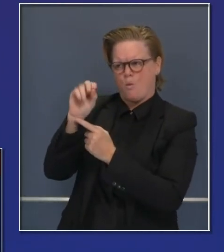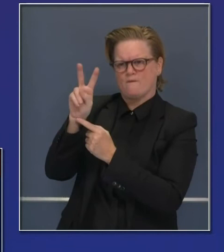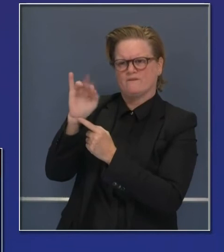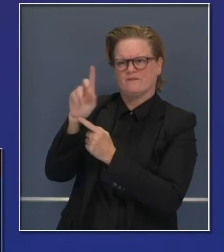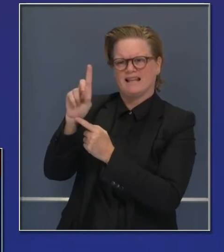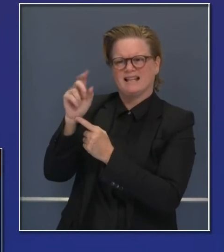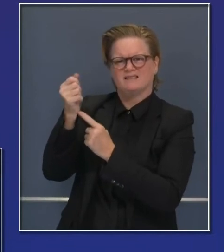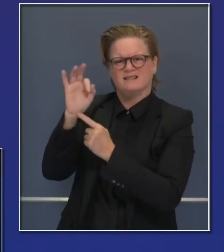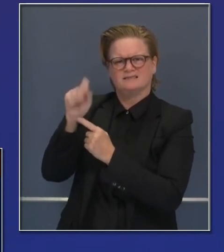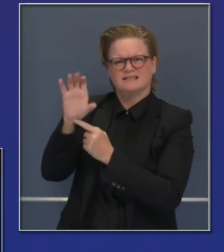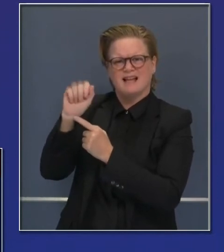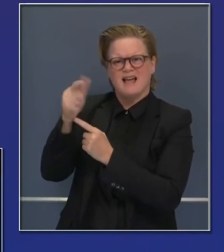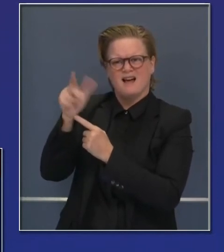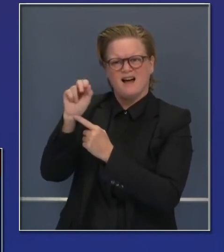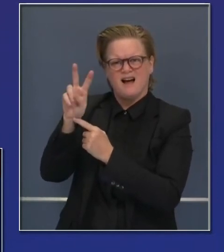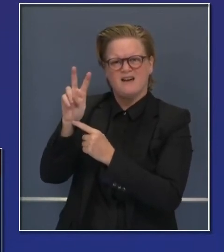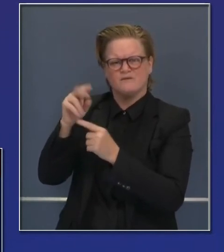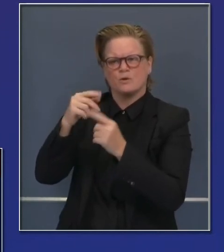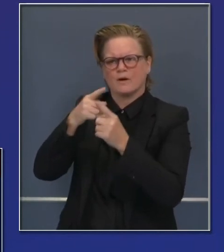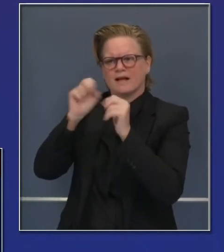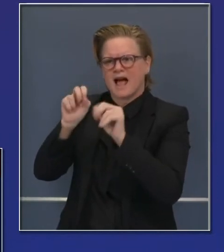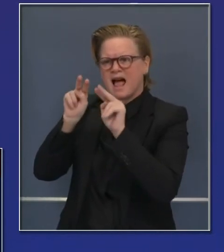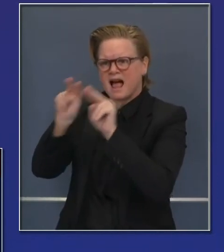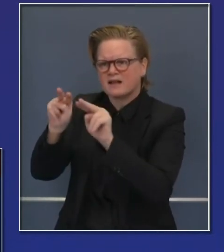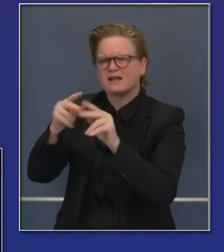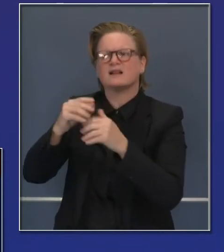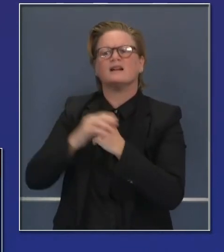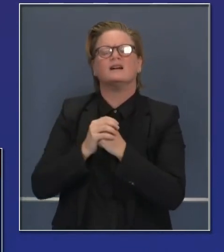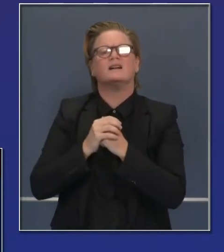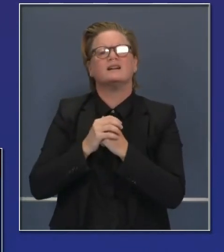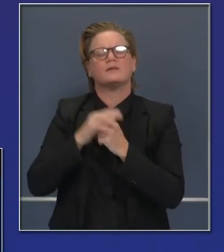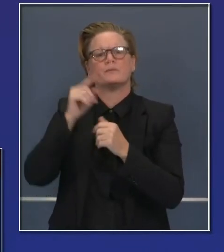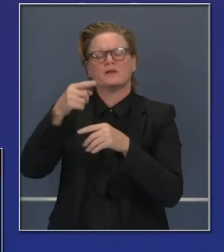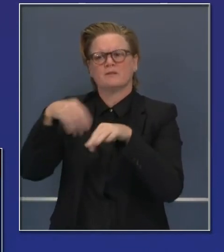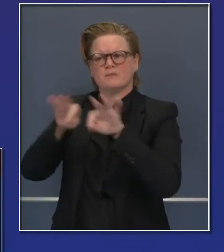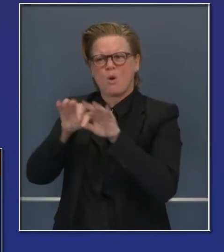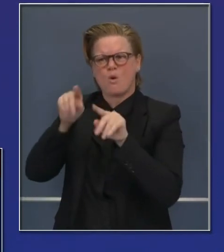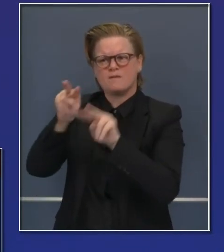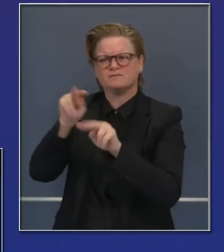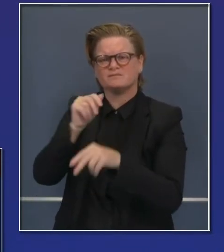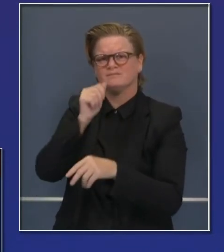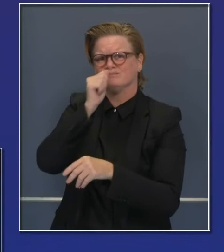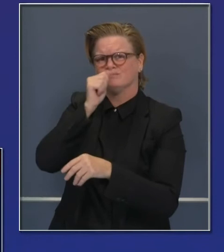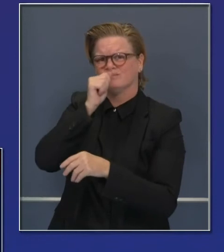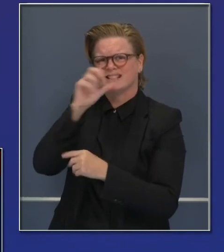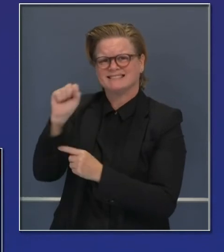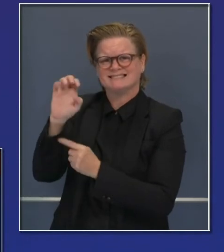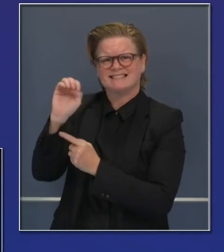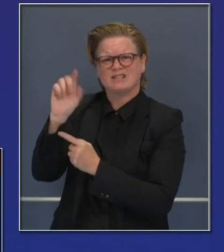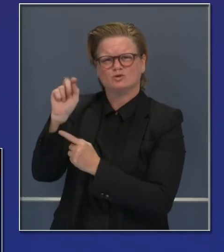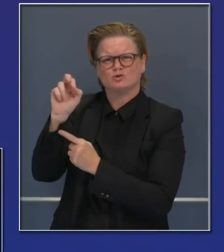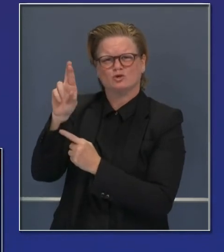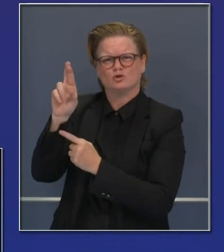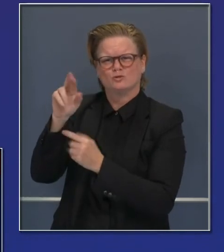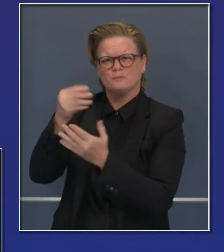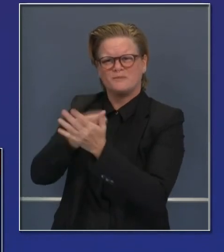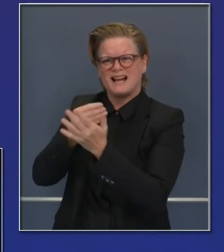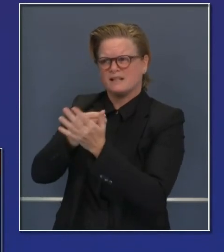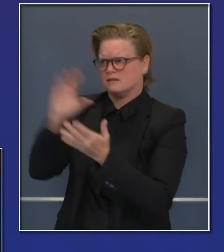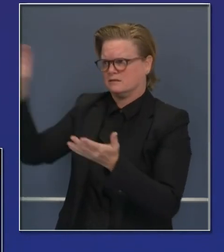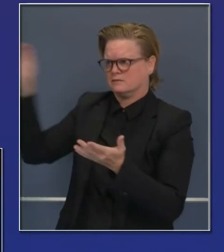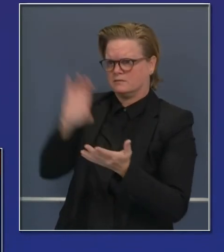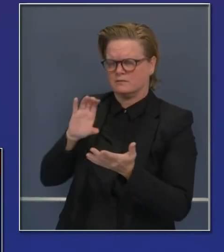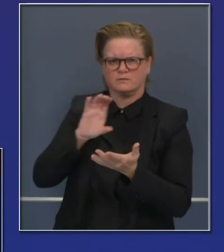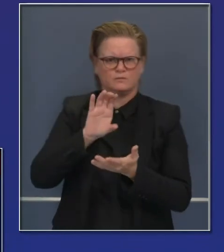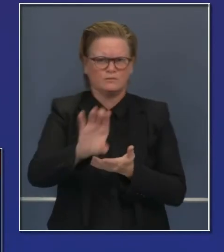additional private sector money, but we're trying to get that $125 million of low interest loans out to those of you that may fall